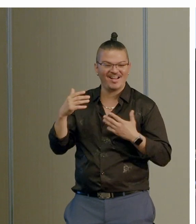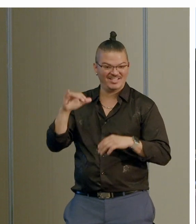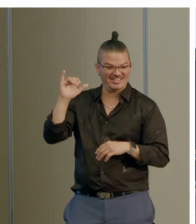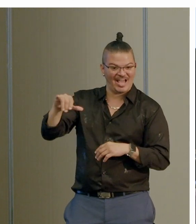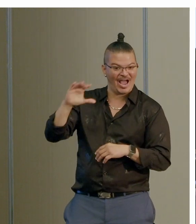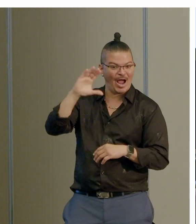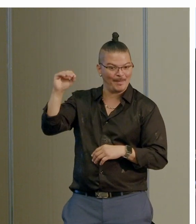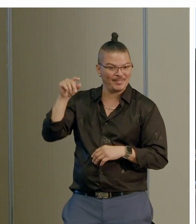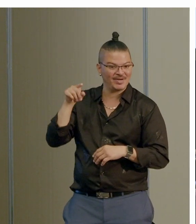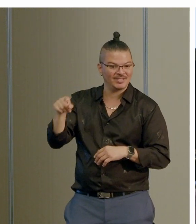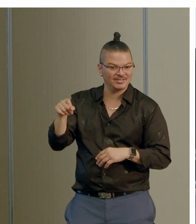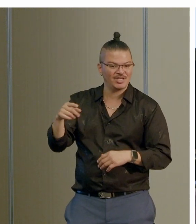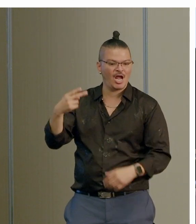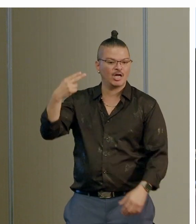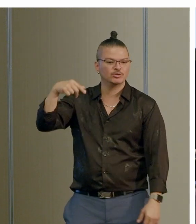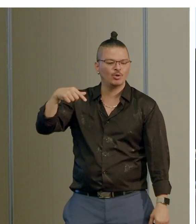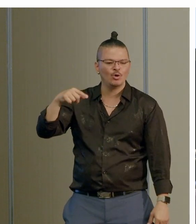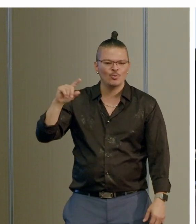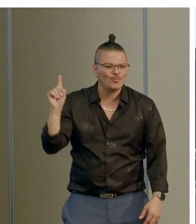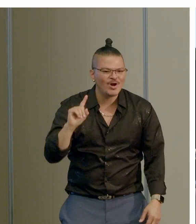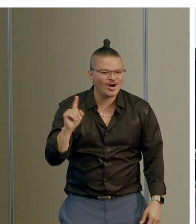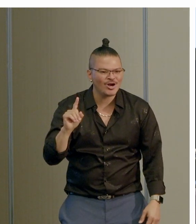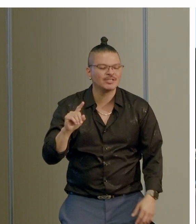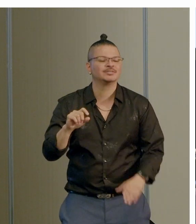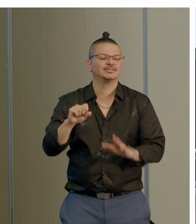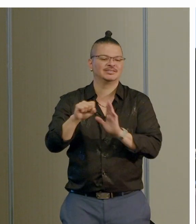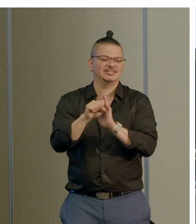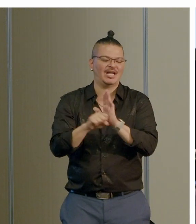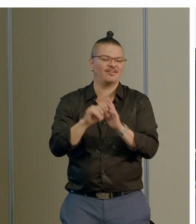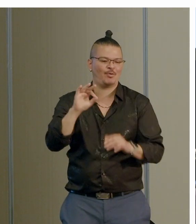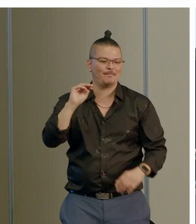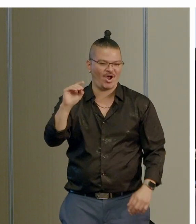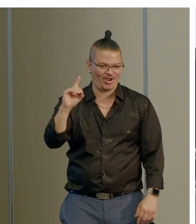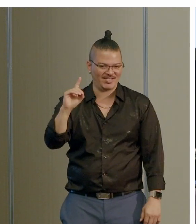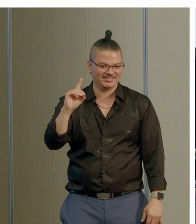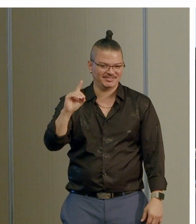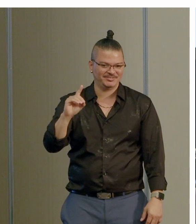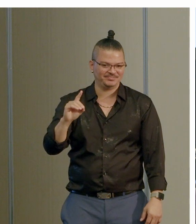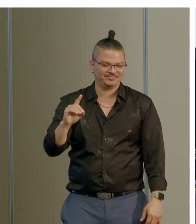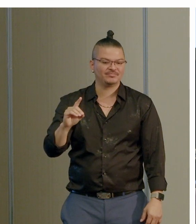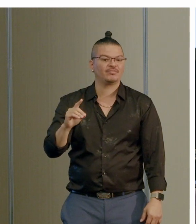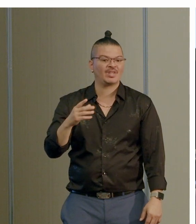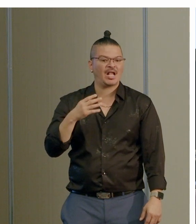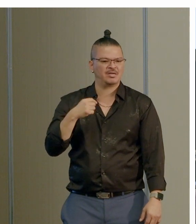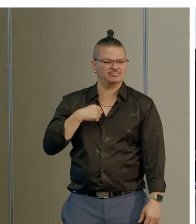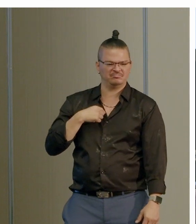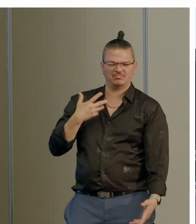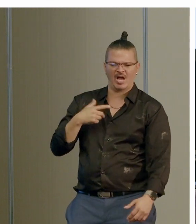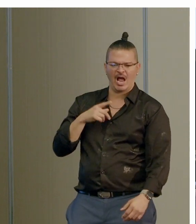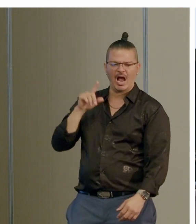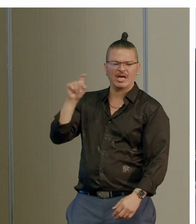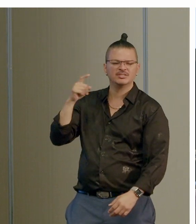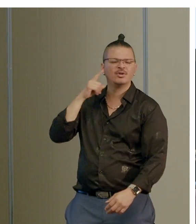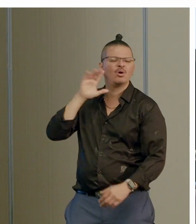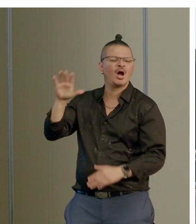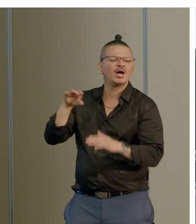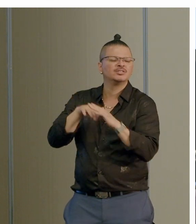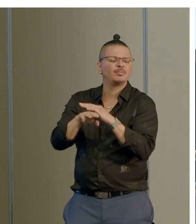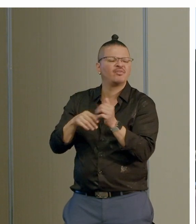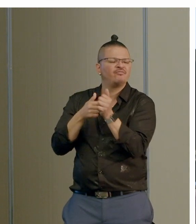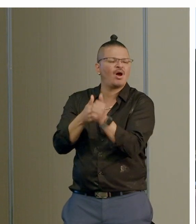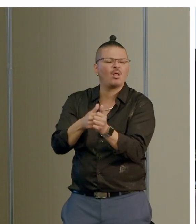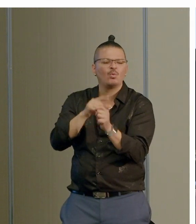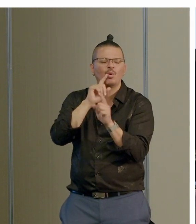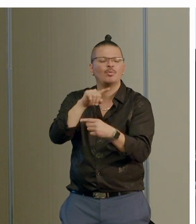in Maryland. And I didn't know this, but we were asking for an accessibility conformance report. And again, kind